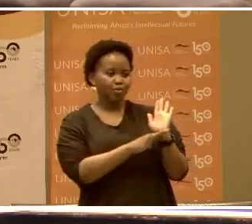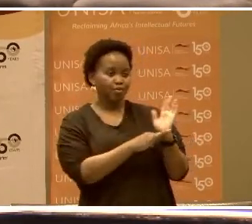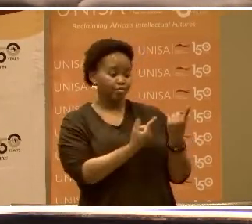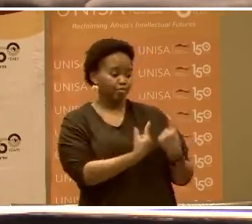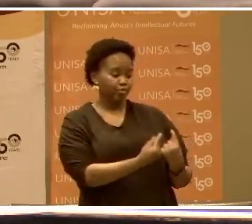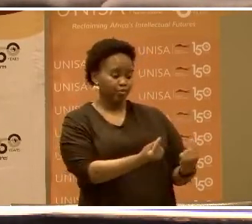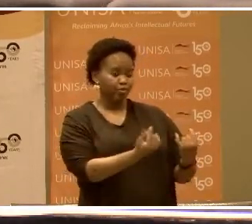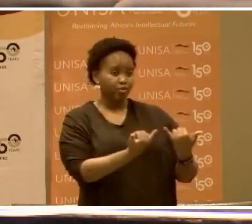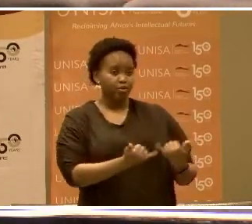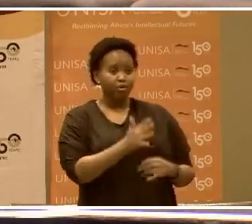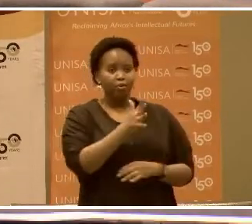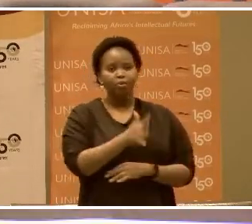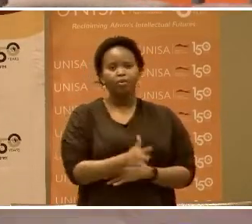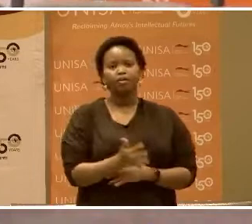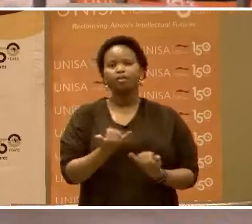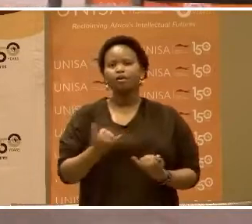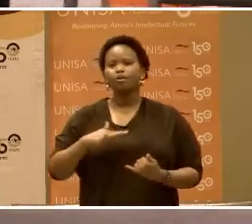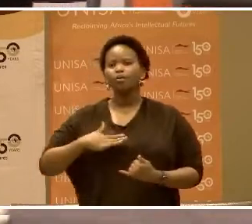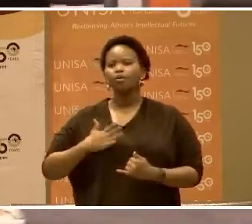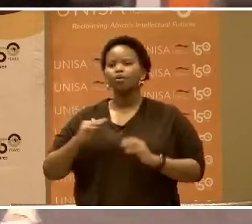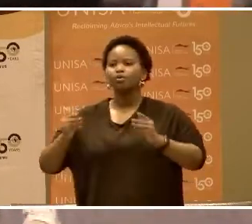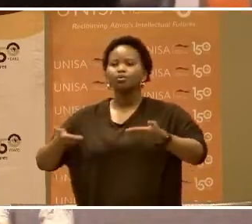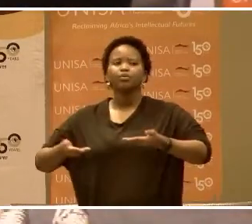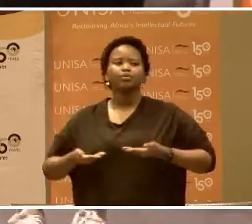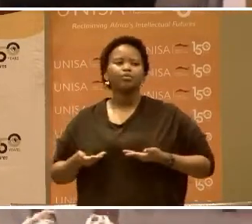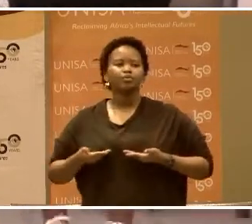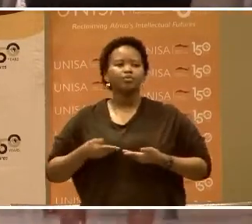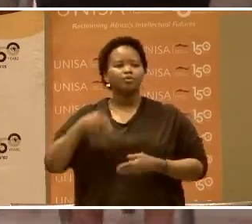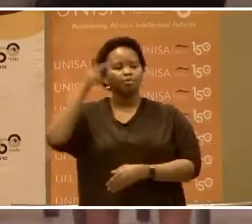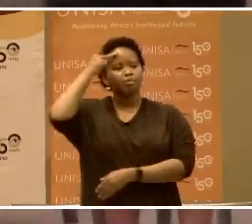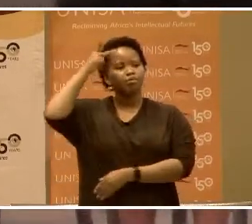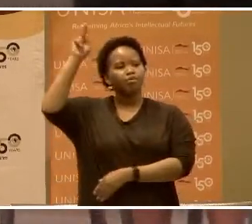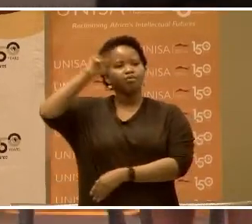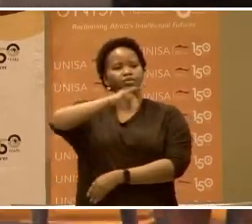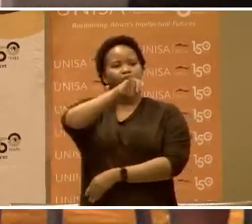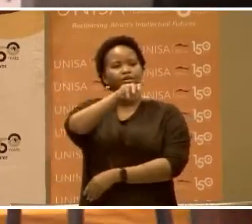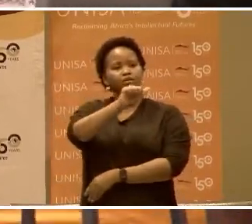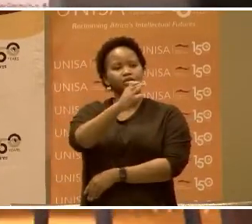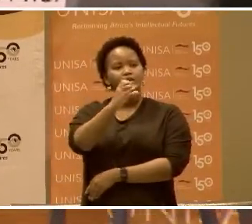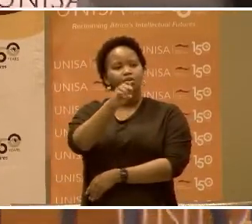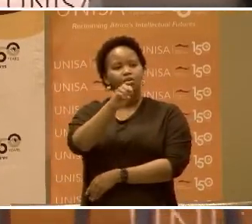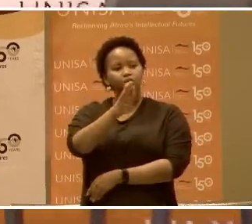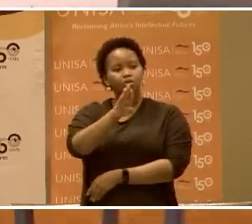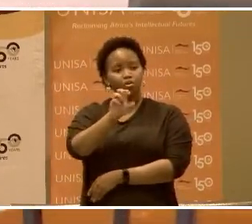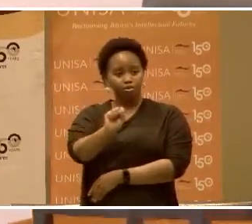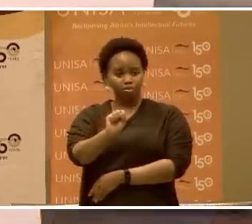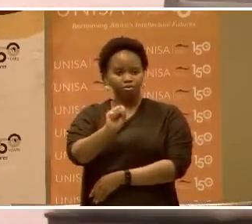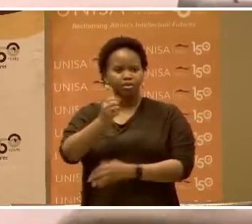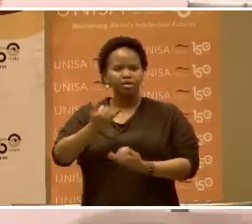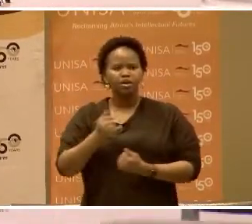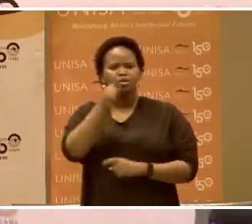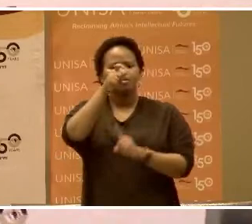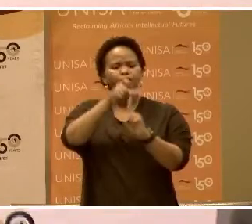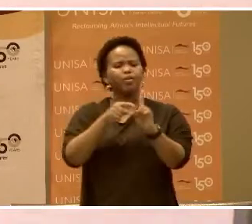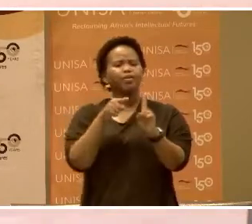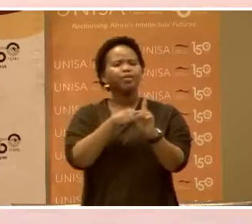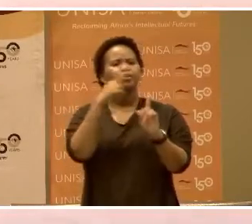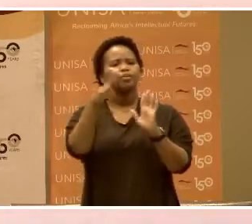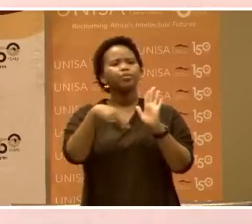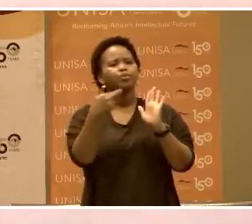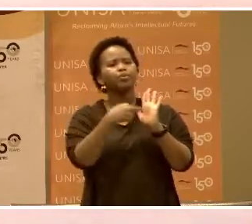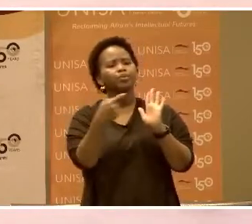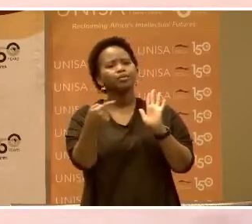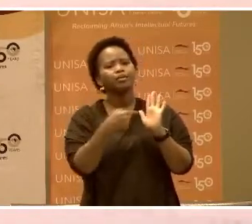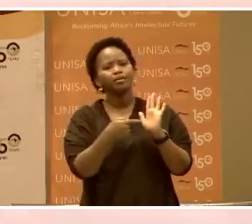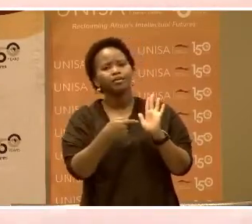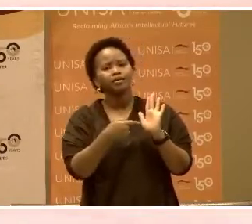to invite Professor Jacobs, who is the COD of the Department of Information Science, to come and give us